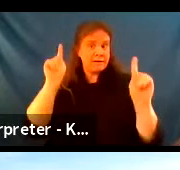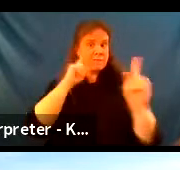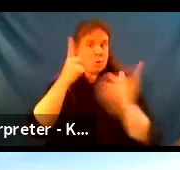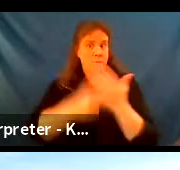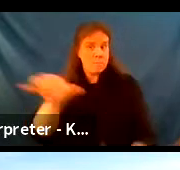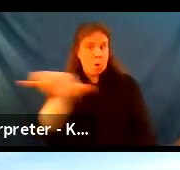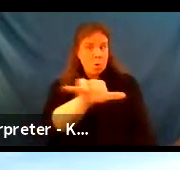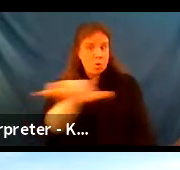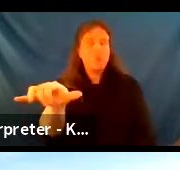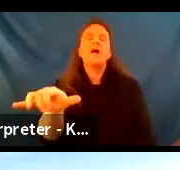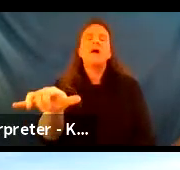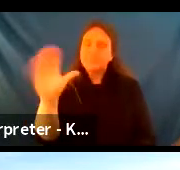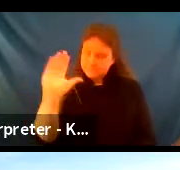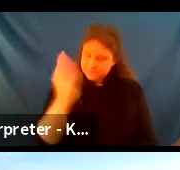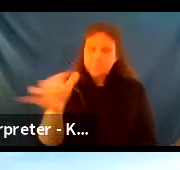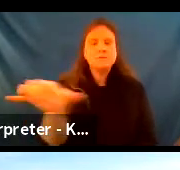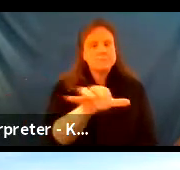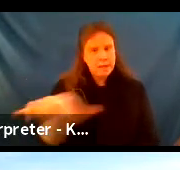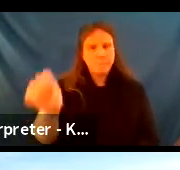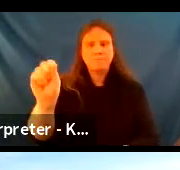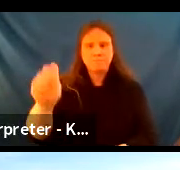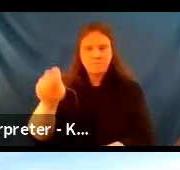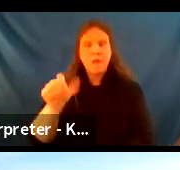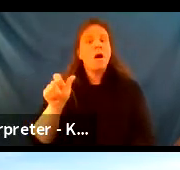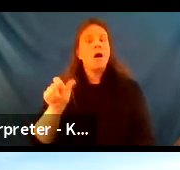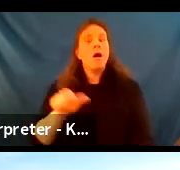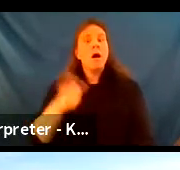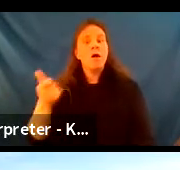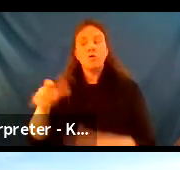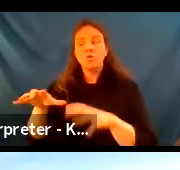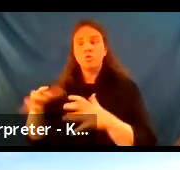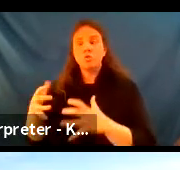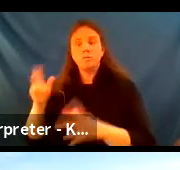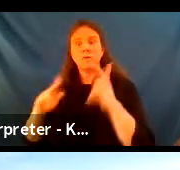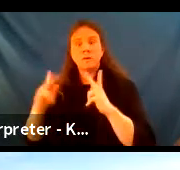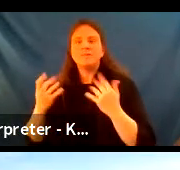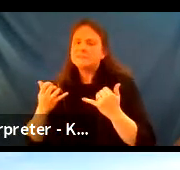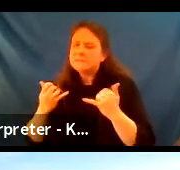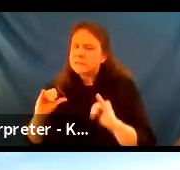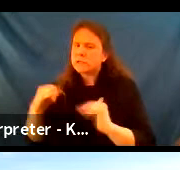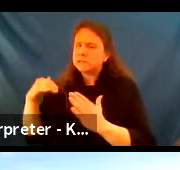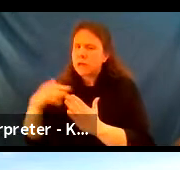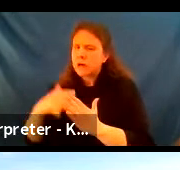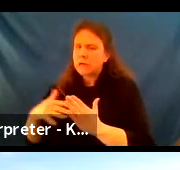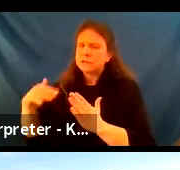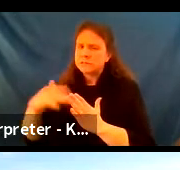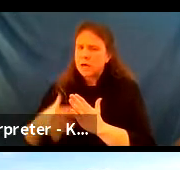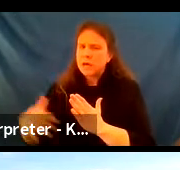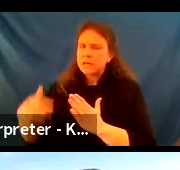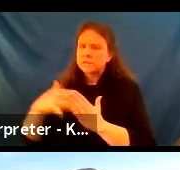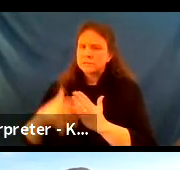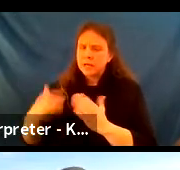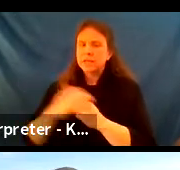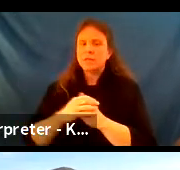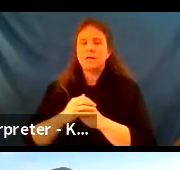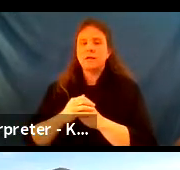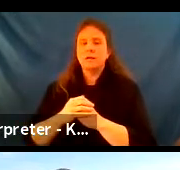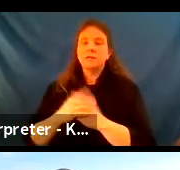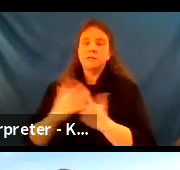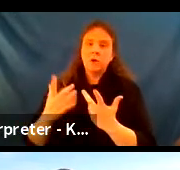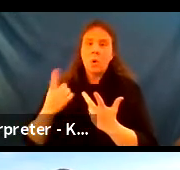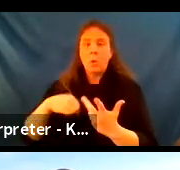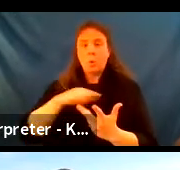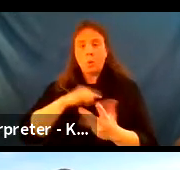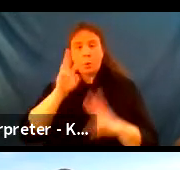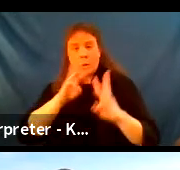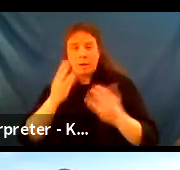there's additional populations that are being studied. So immunosuppression is one of them, where we worry that the immune